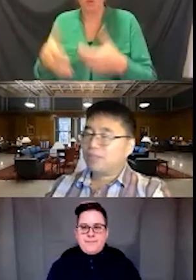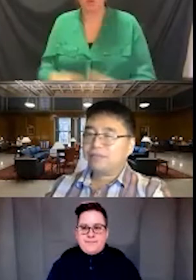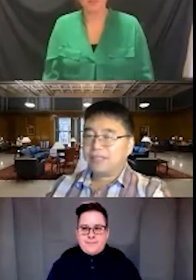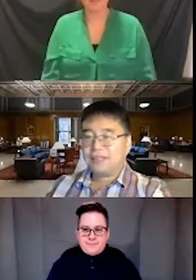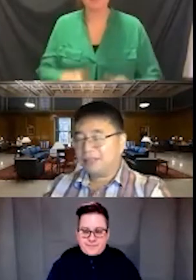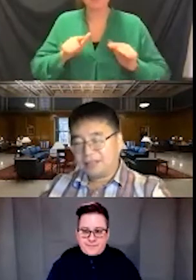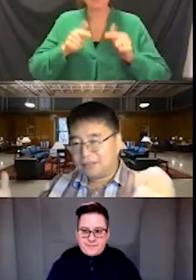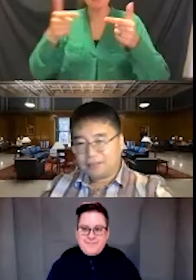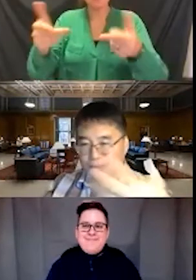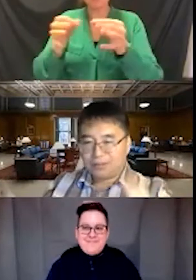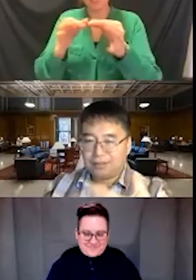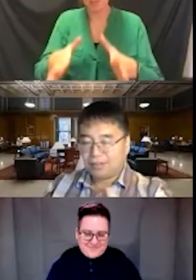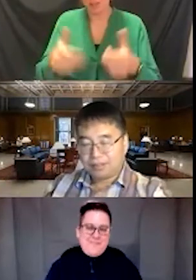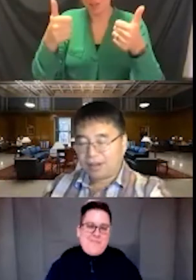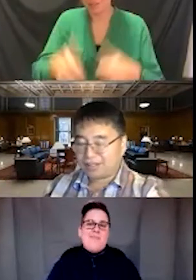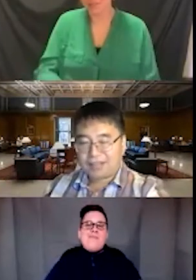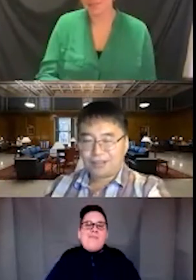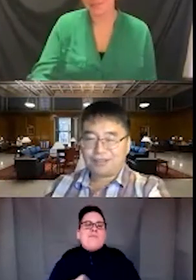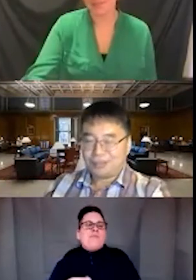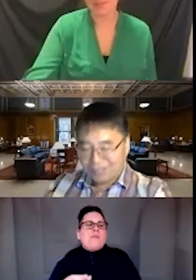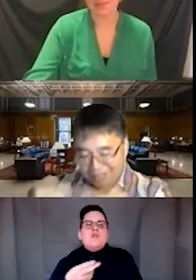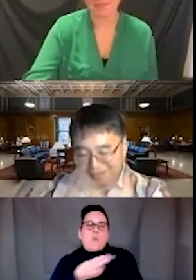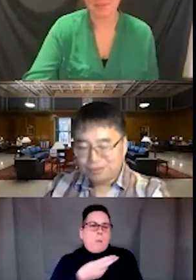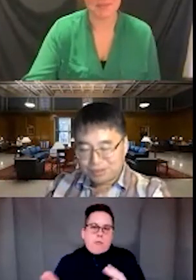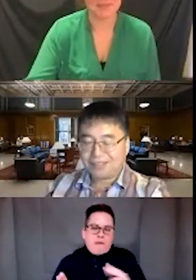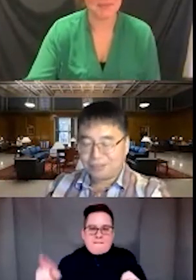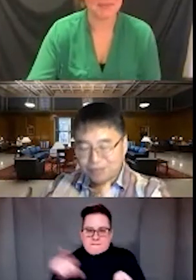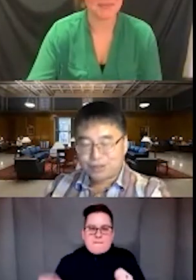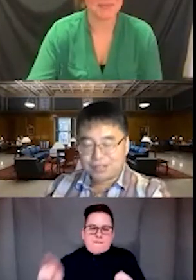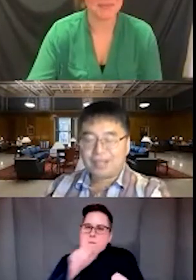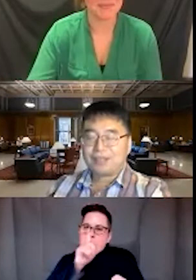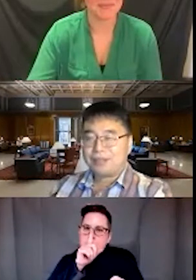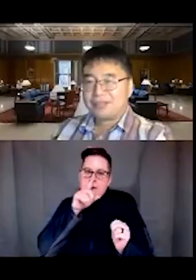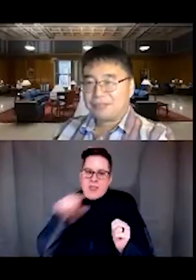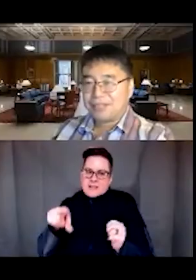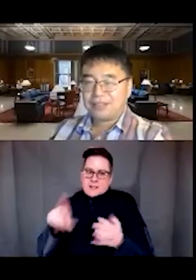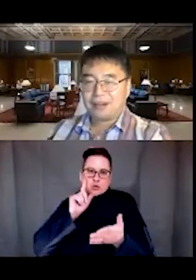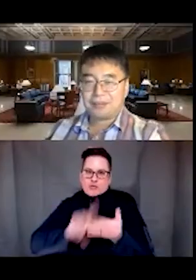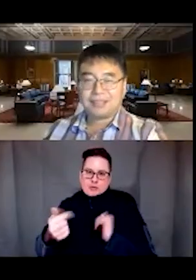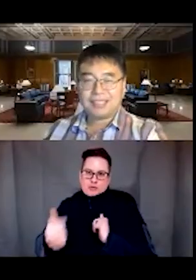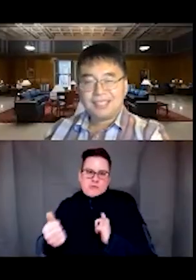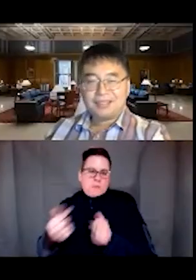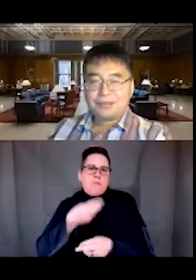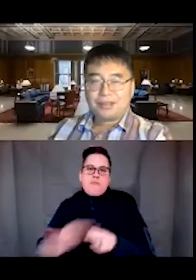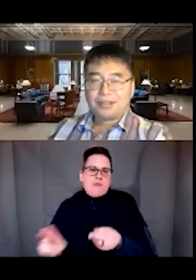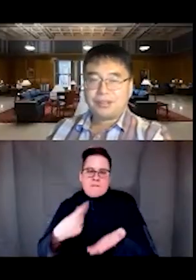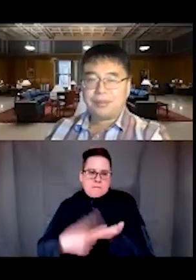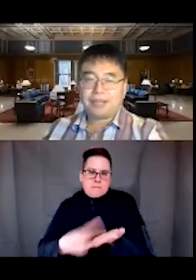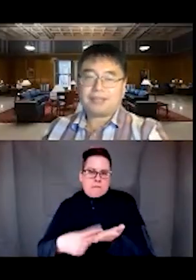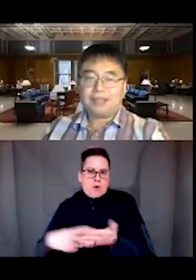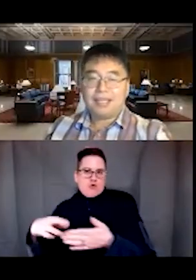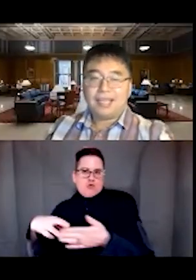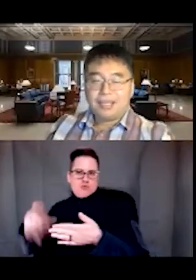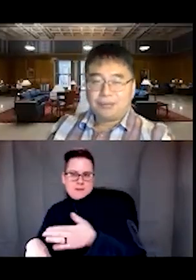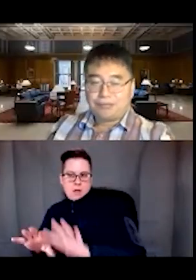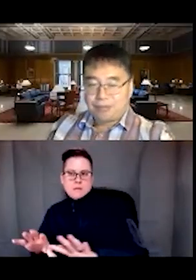Just briefly, and the point of this talk is not the research itself. So I'm just going to briefly talk about the results here. But